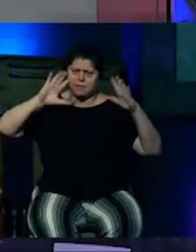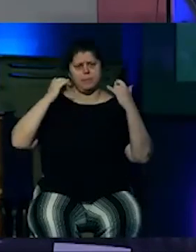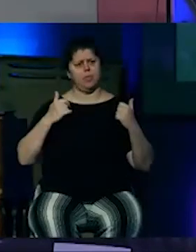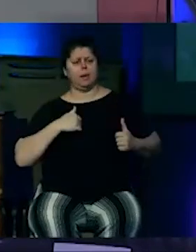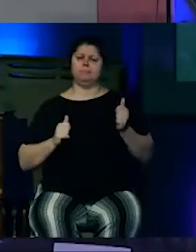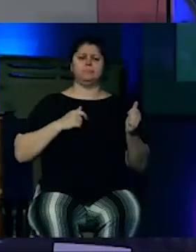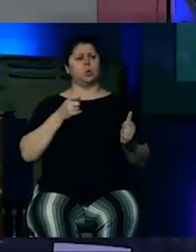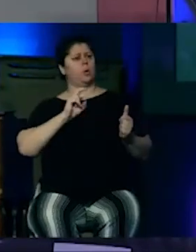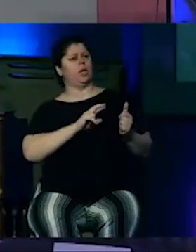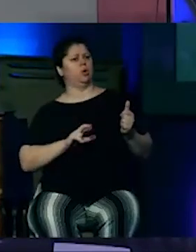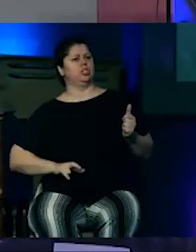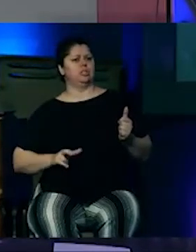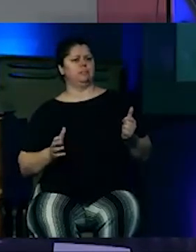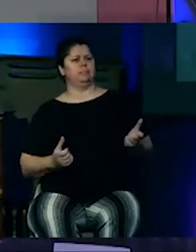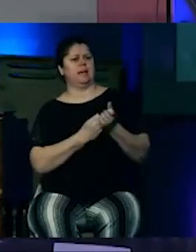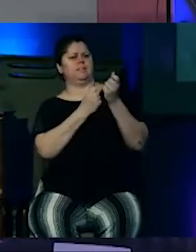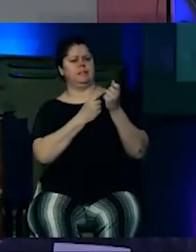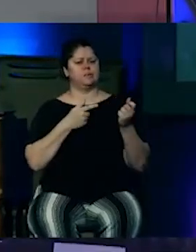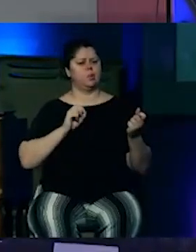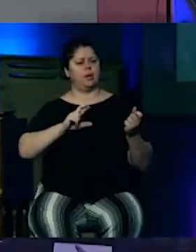activist or a queer worship leader.